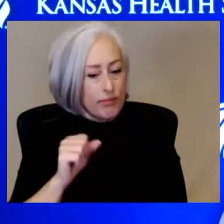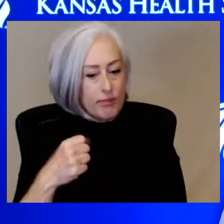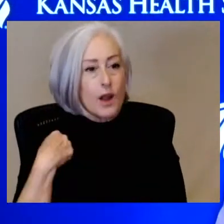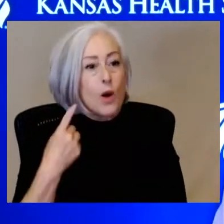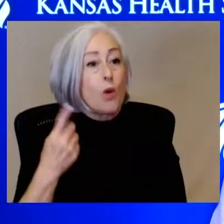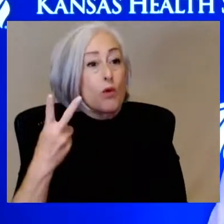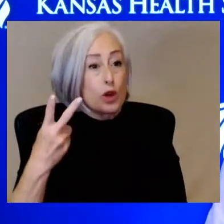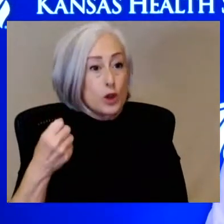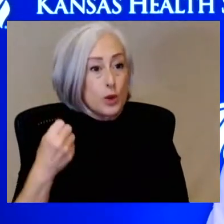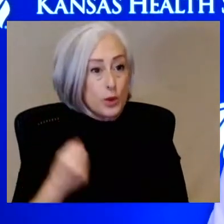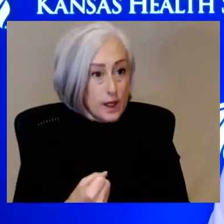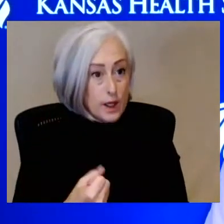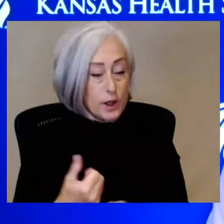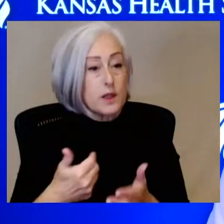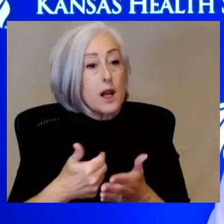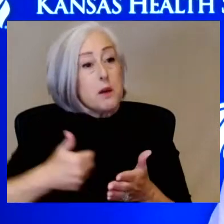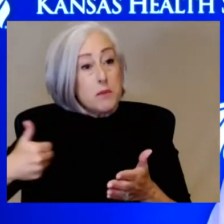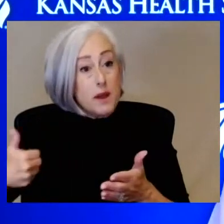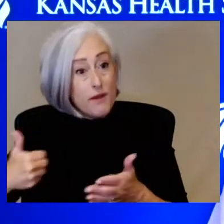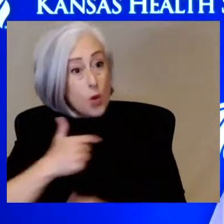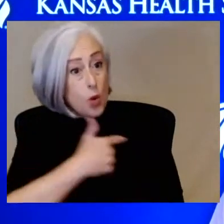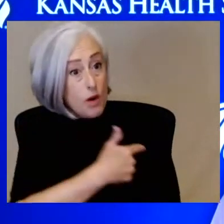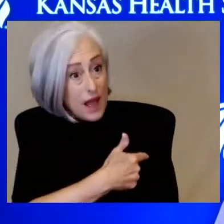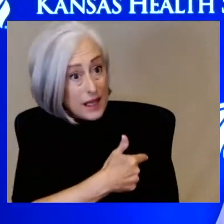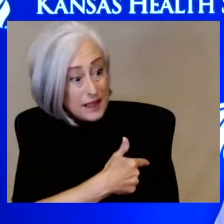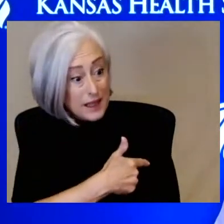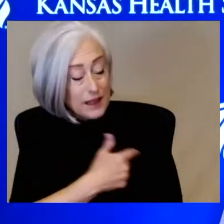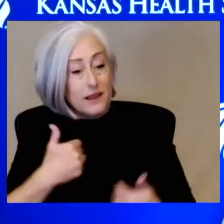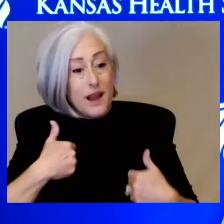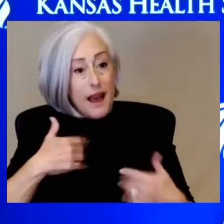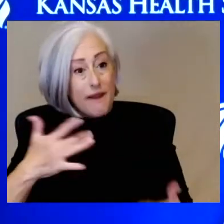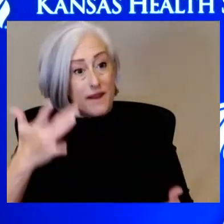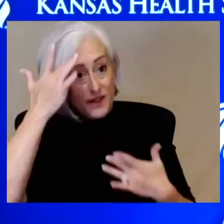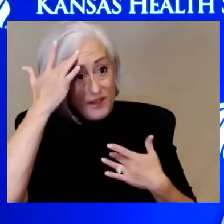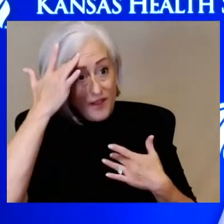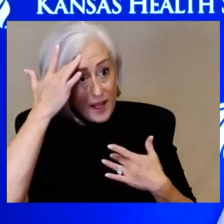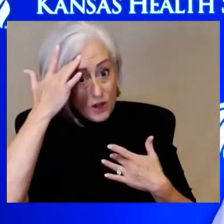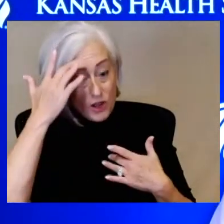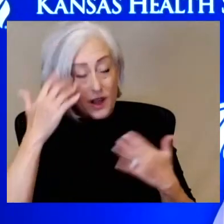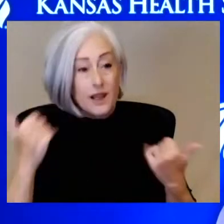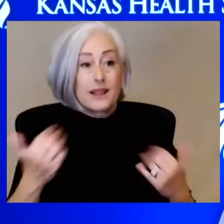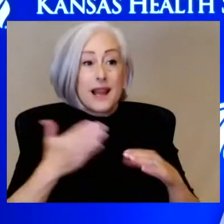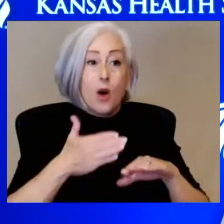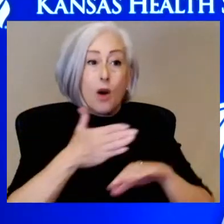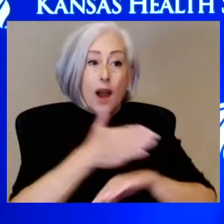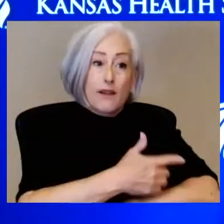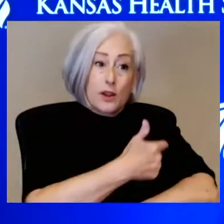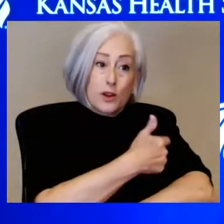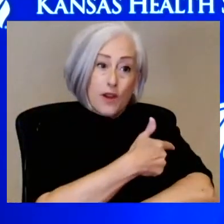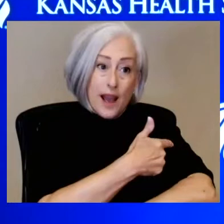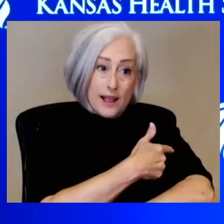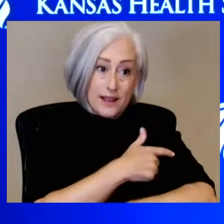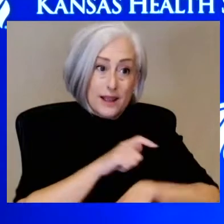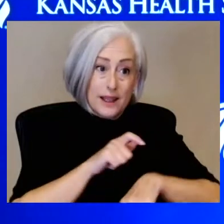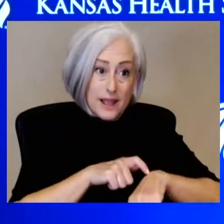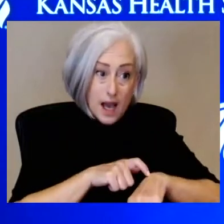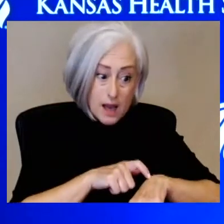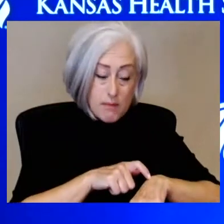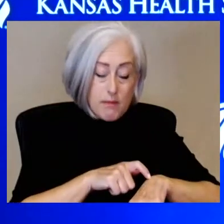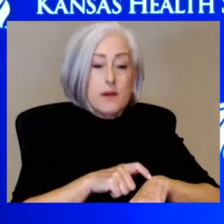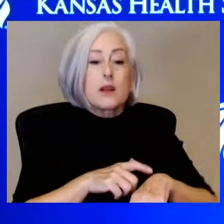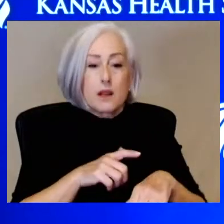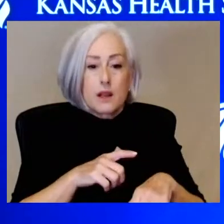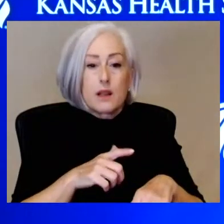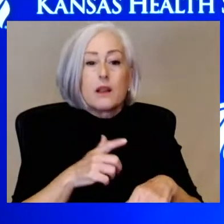in the pre-vaccine era when we did have infections, now in the post-vaccine era where we've had immunization, which again is